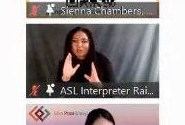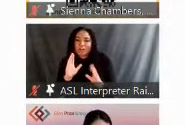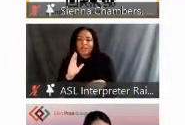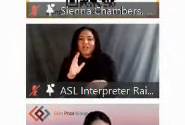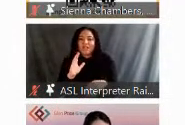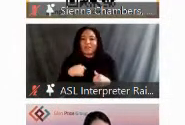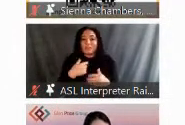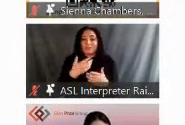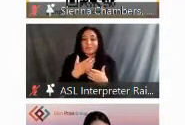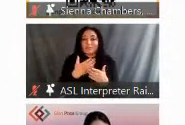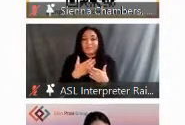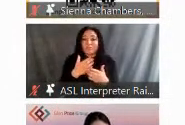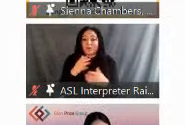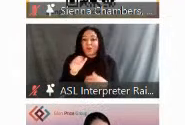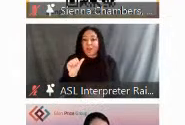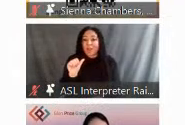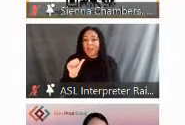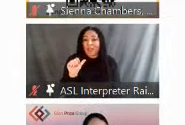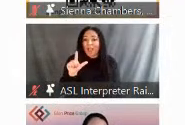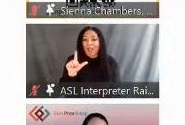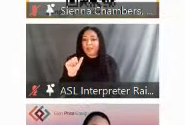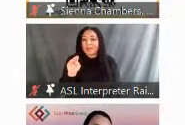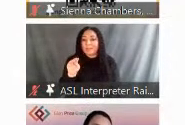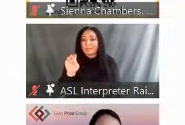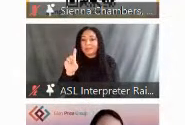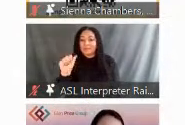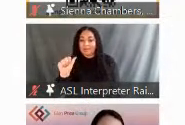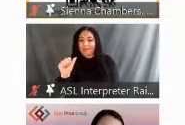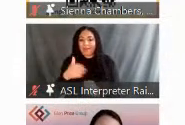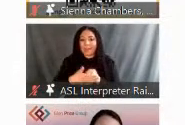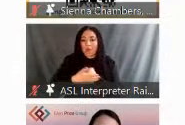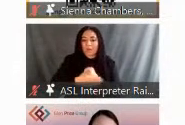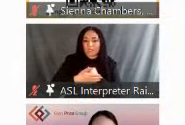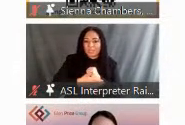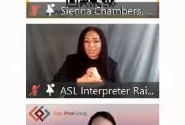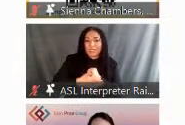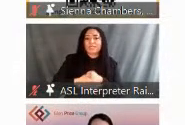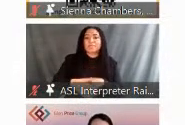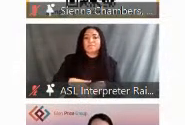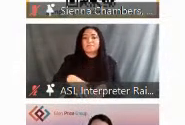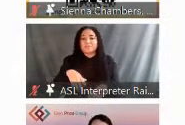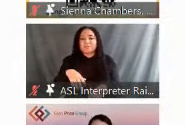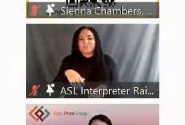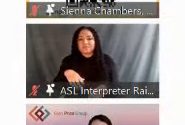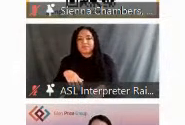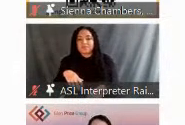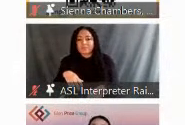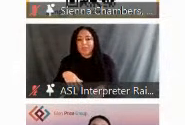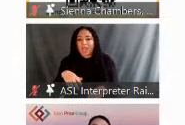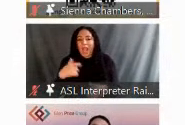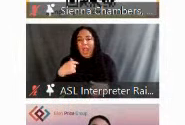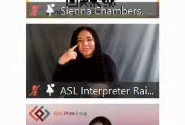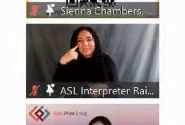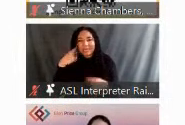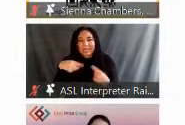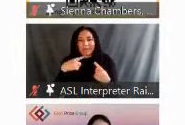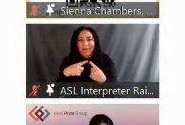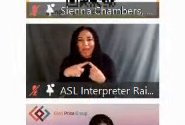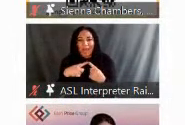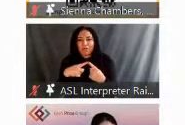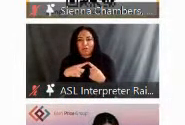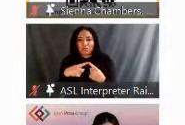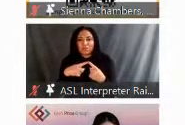consumer education, although we know QRS still needs, some improvement. But I was thinking about a crosswalk. So you have like